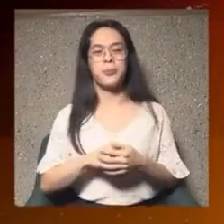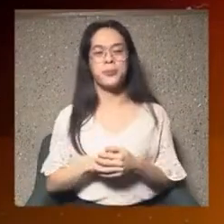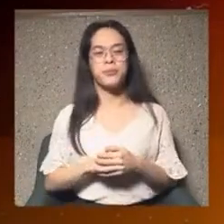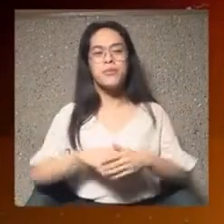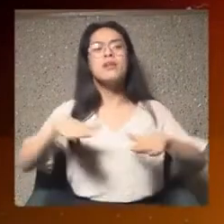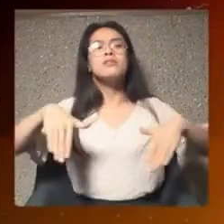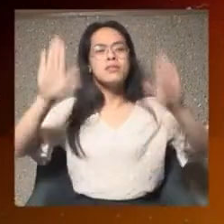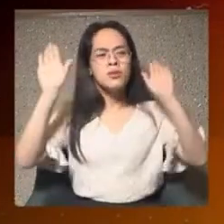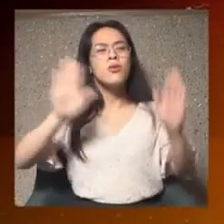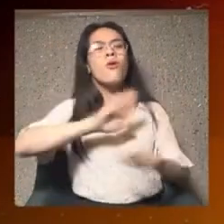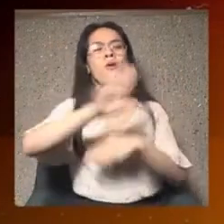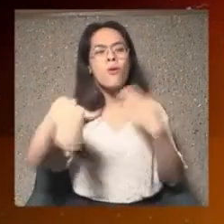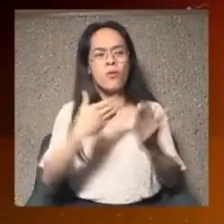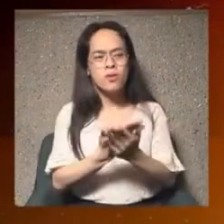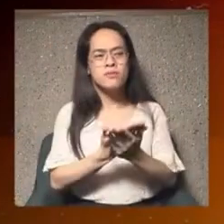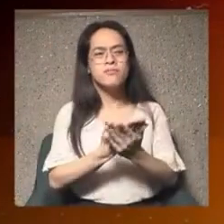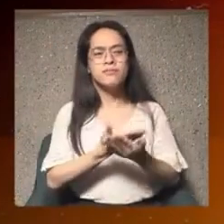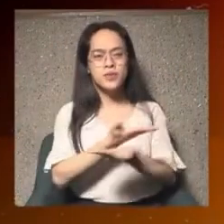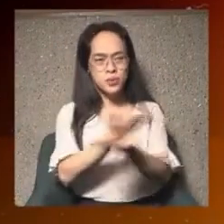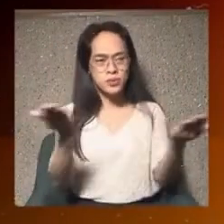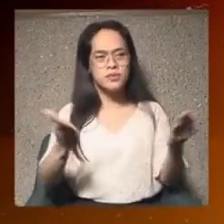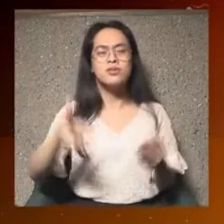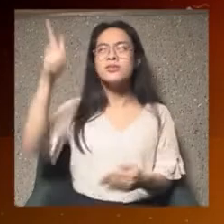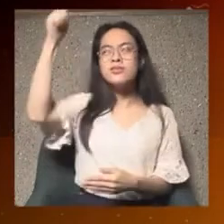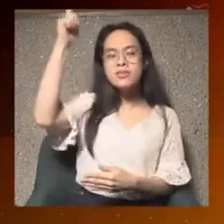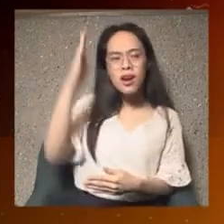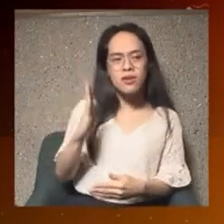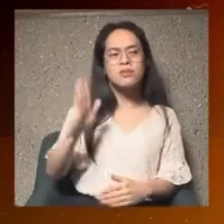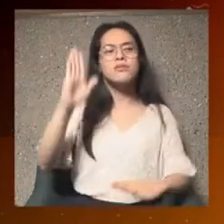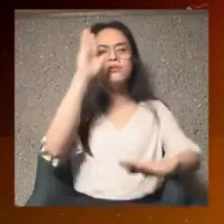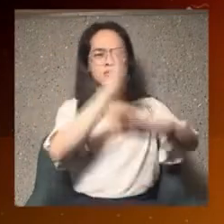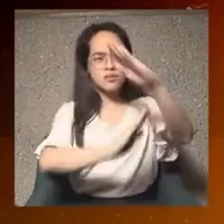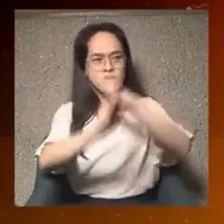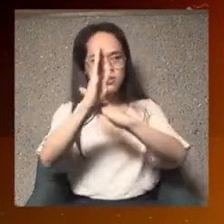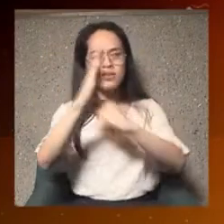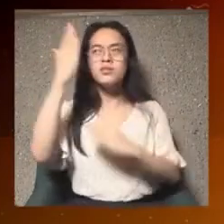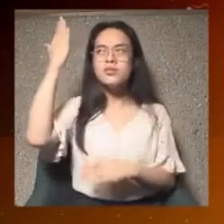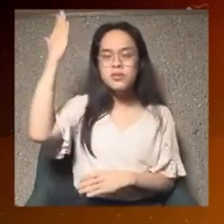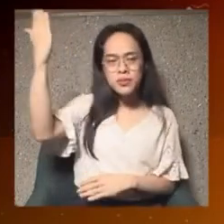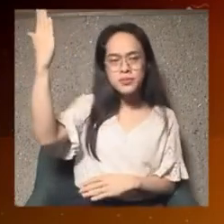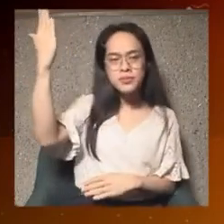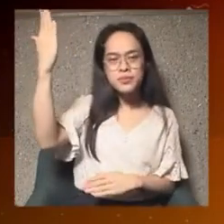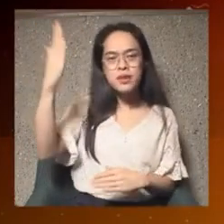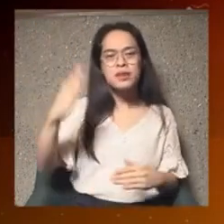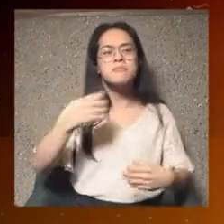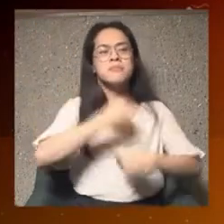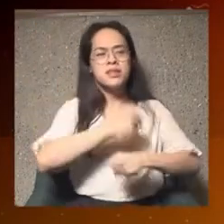hands, and he will make a way for you.